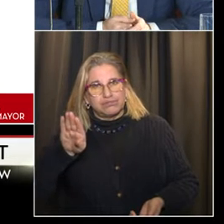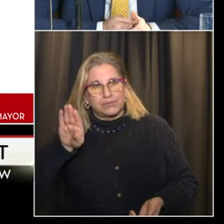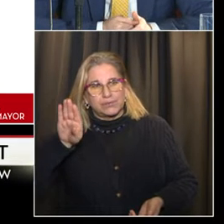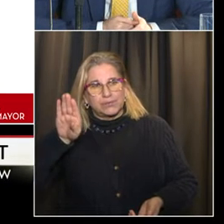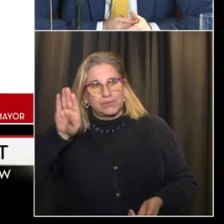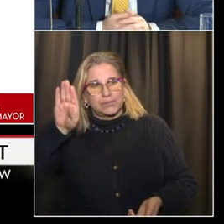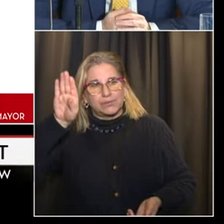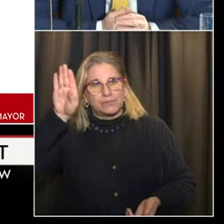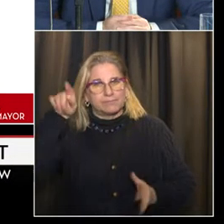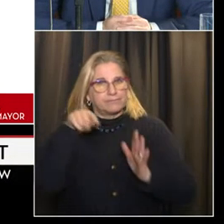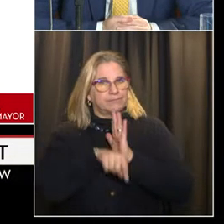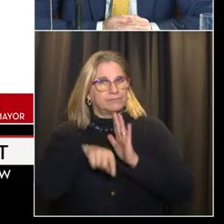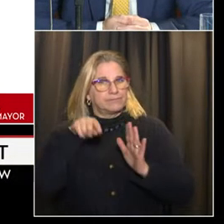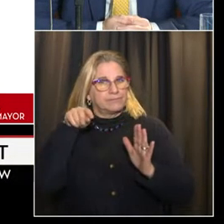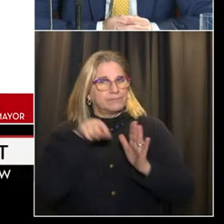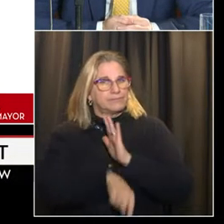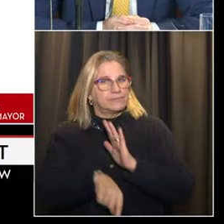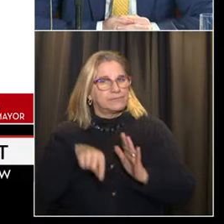ends in